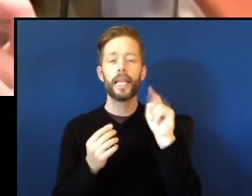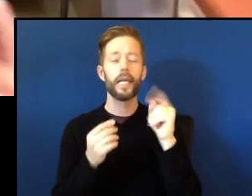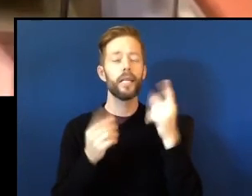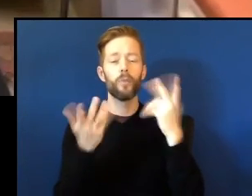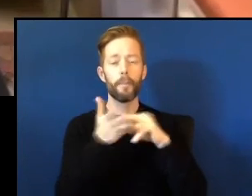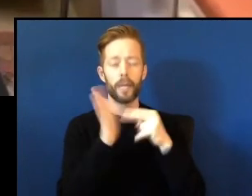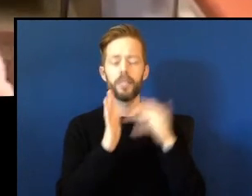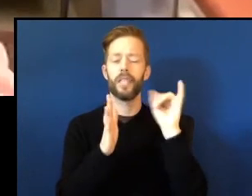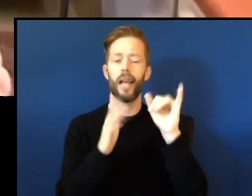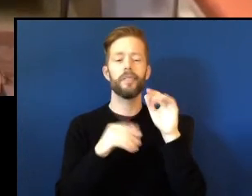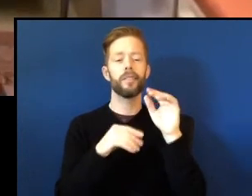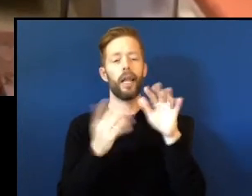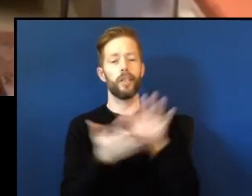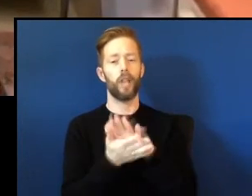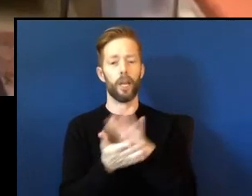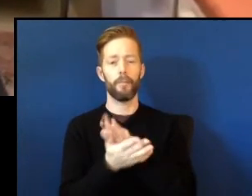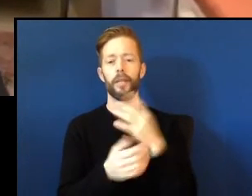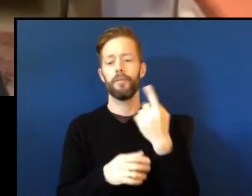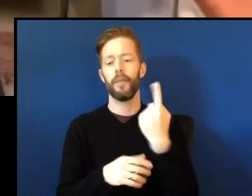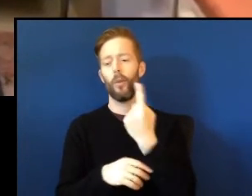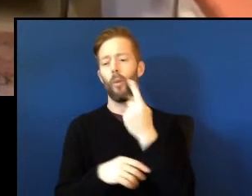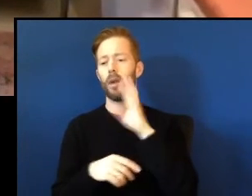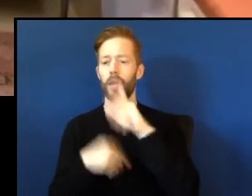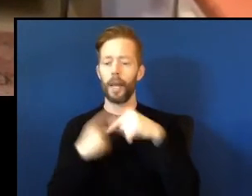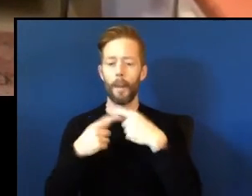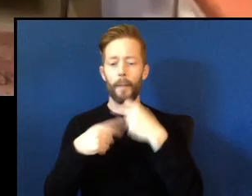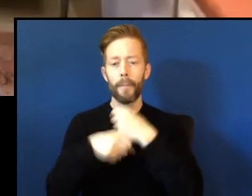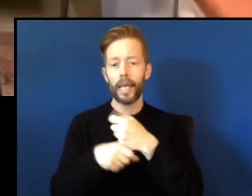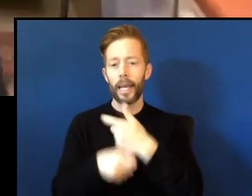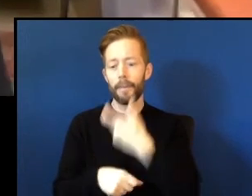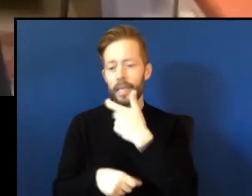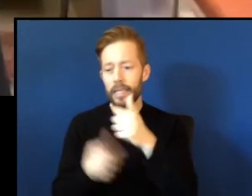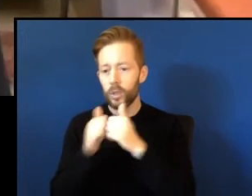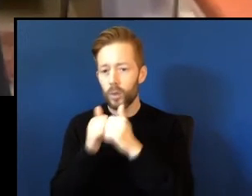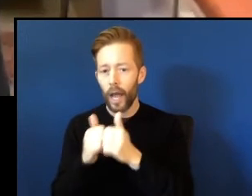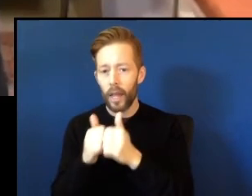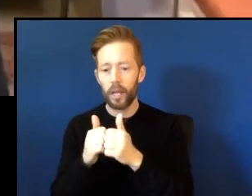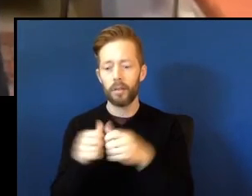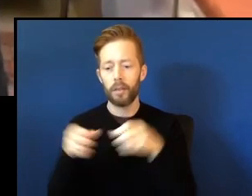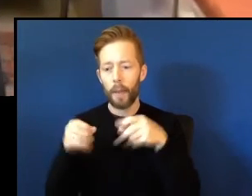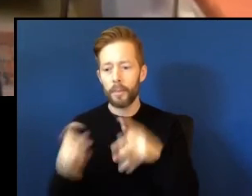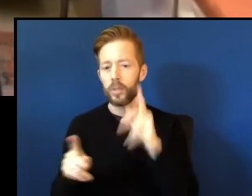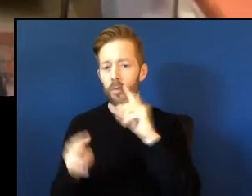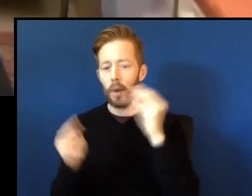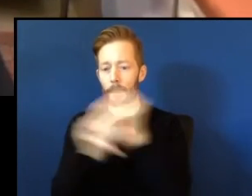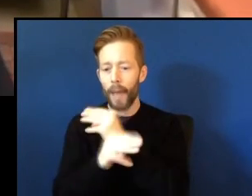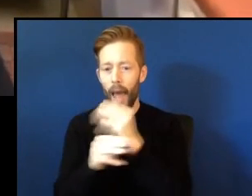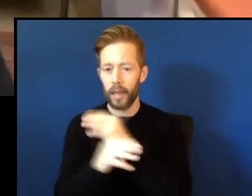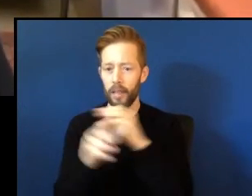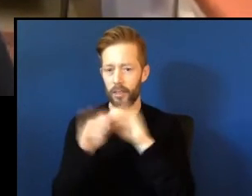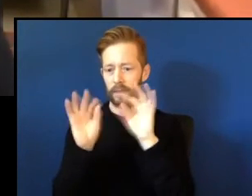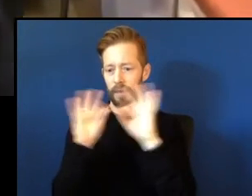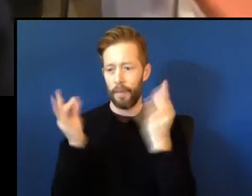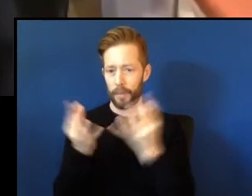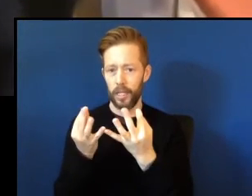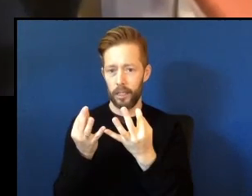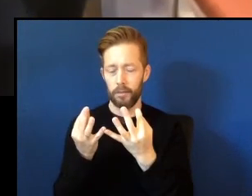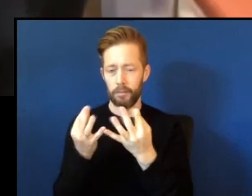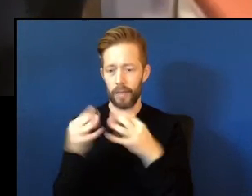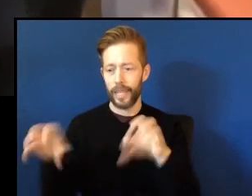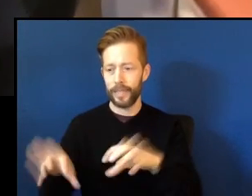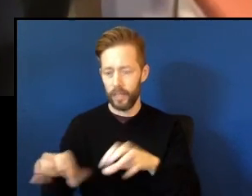documents that give you tips. For example, one talks about making pizza together and opportunities for math in a family cooking